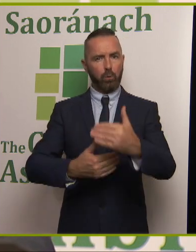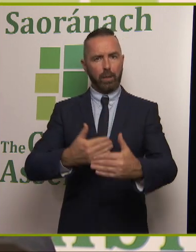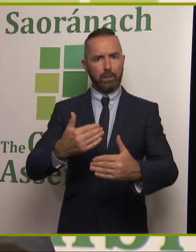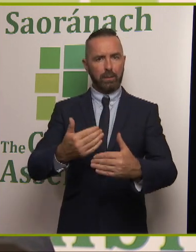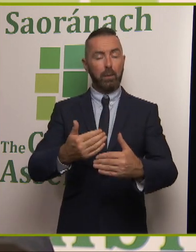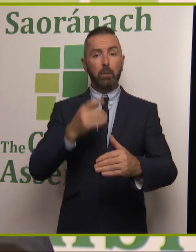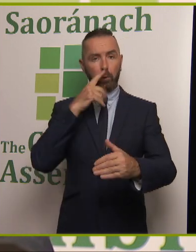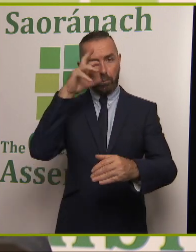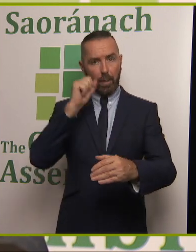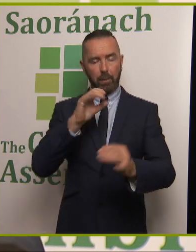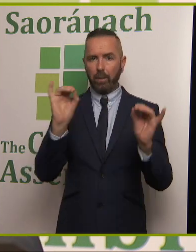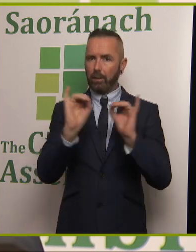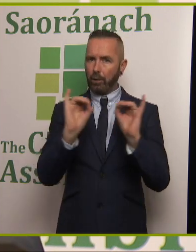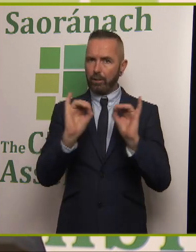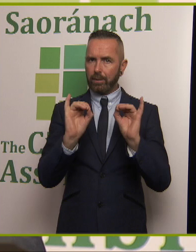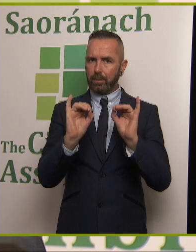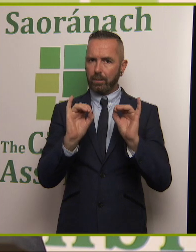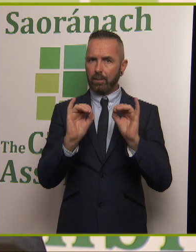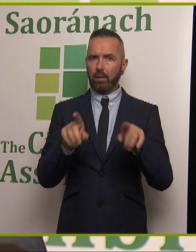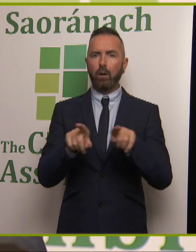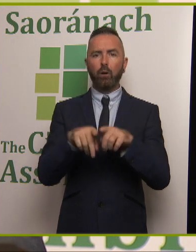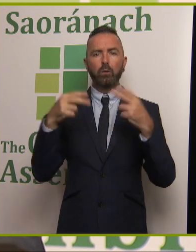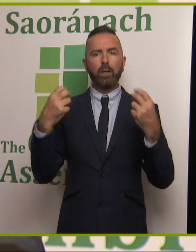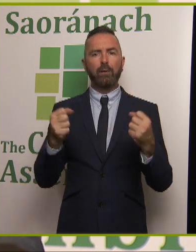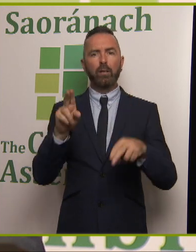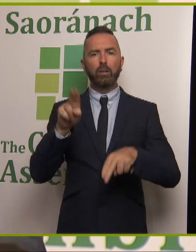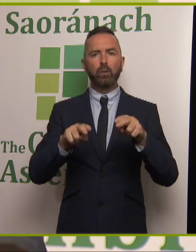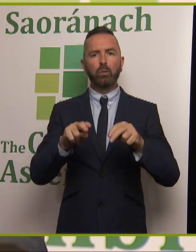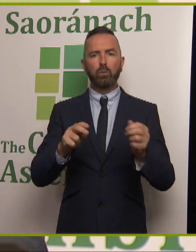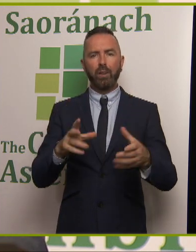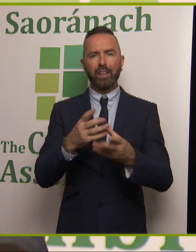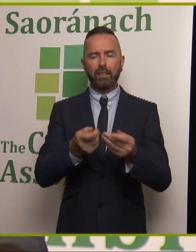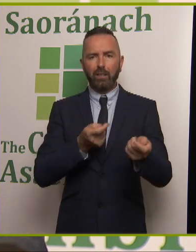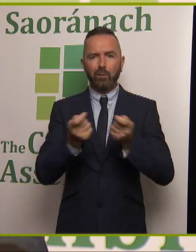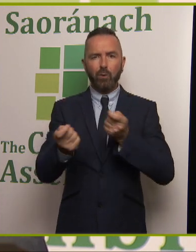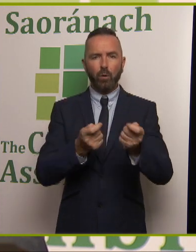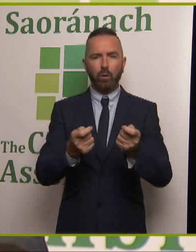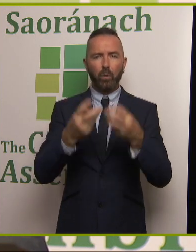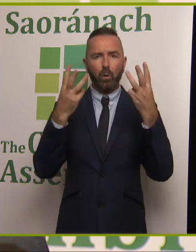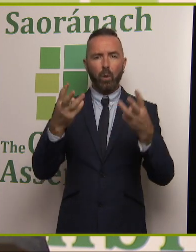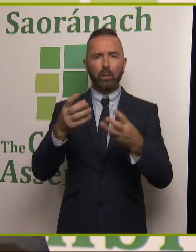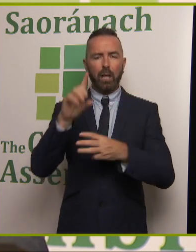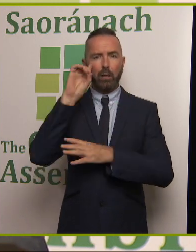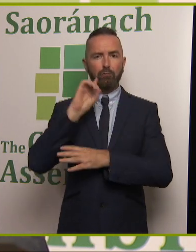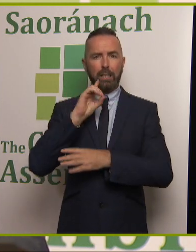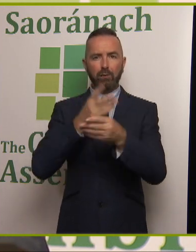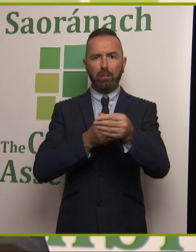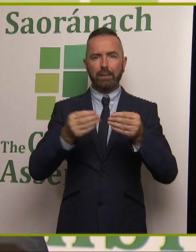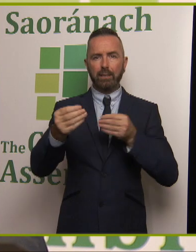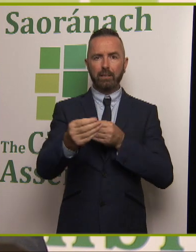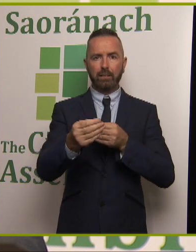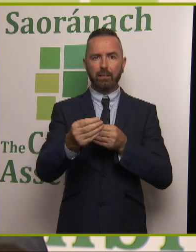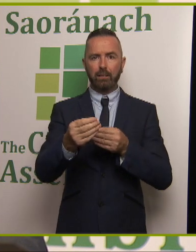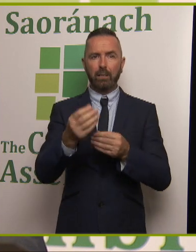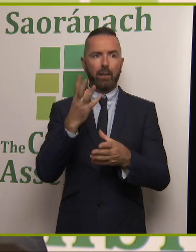You have new drivers. We're all going to want a green transition. All those things will come from the ocean. Those precious metals that go into